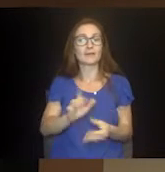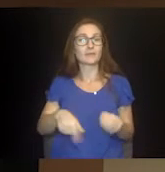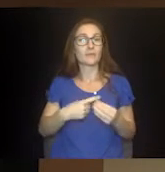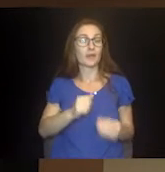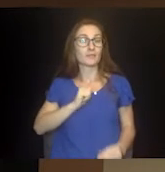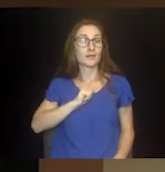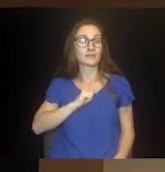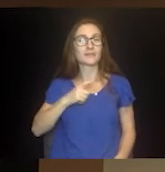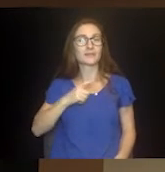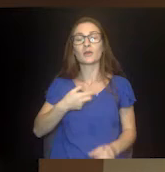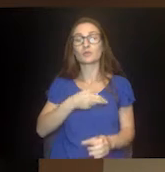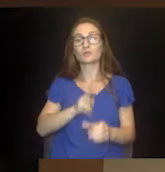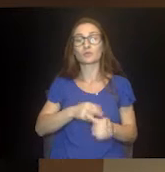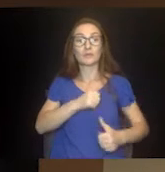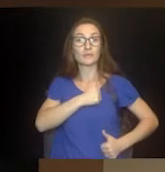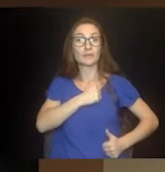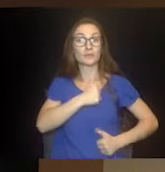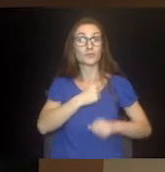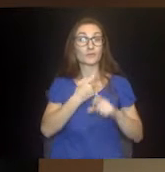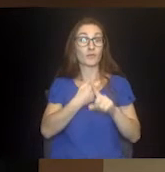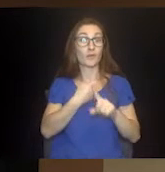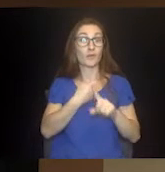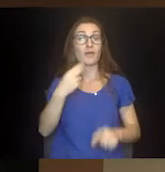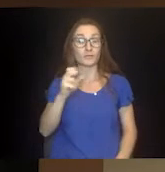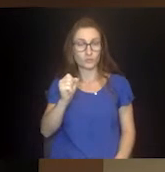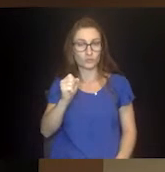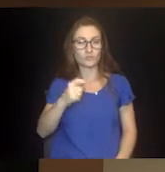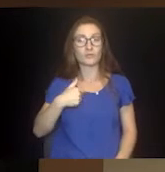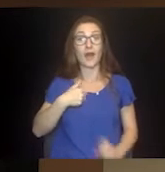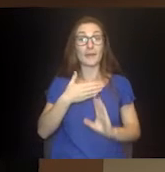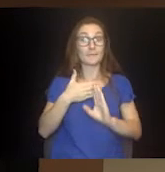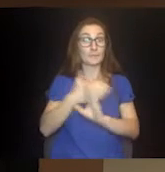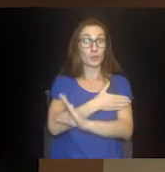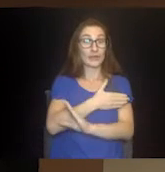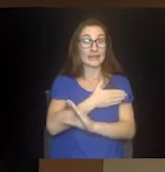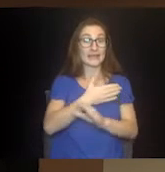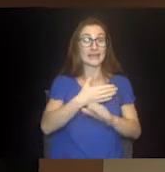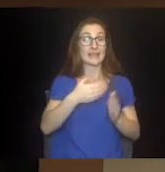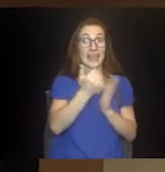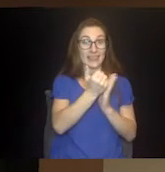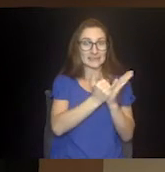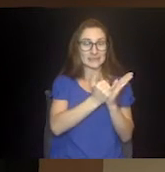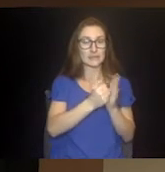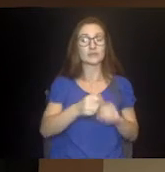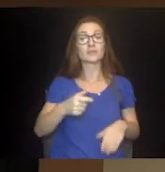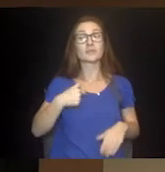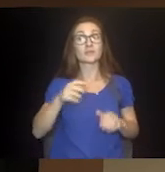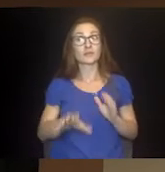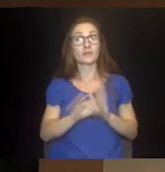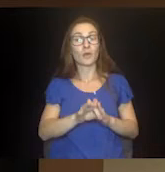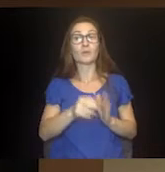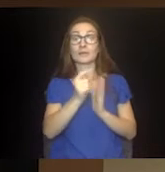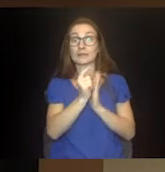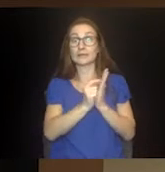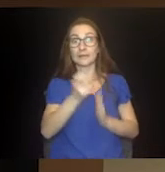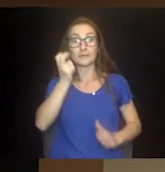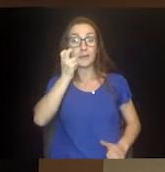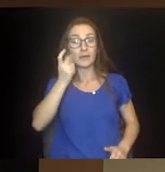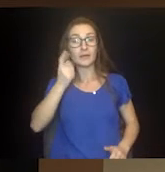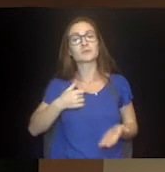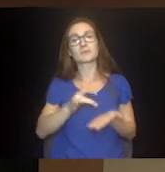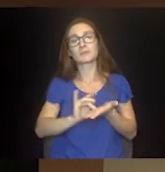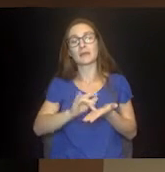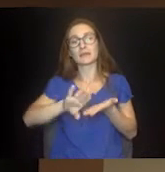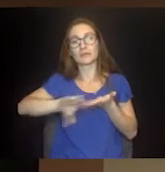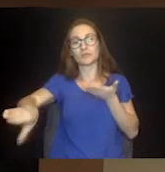A few fun facts about myself. I joined the military right out of high school. I actually pre-enlisted. But I discovered that I'm